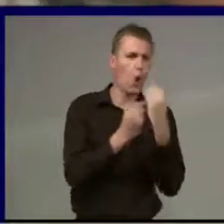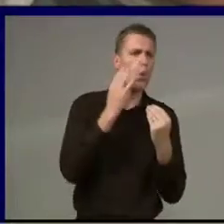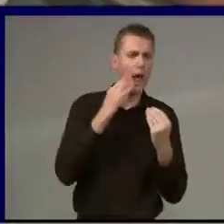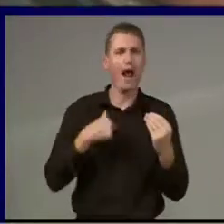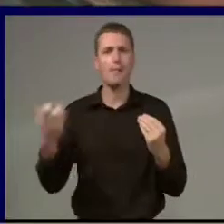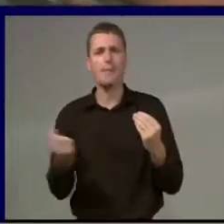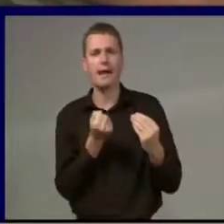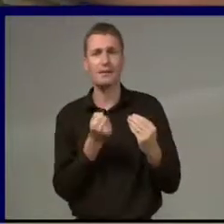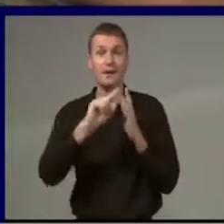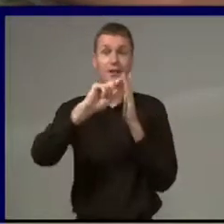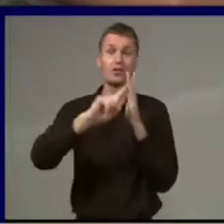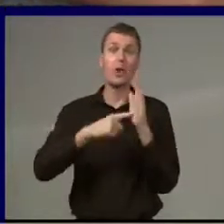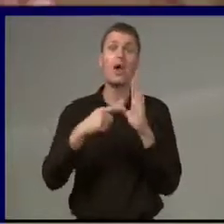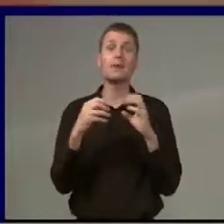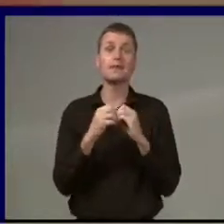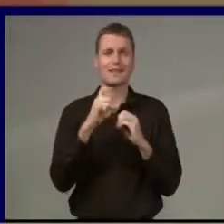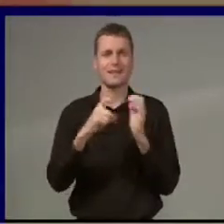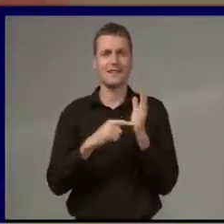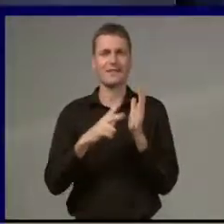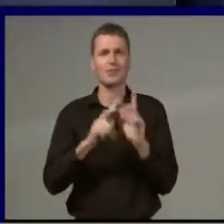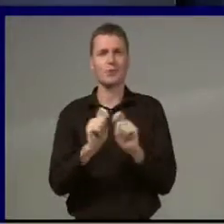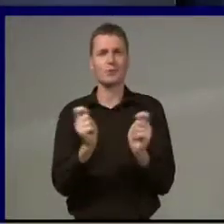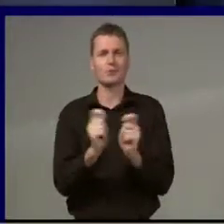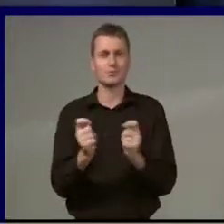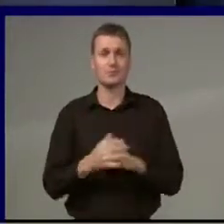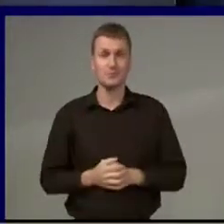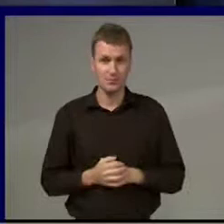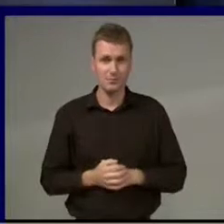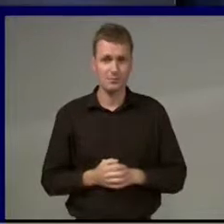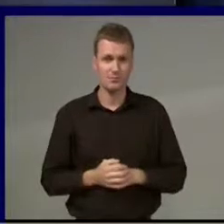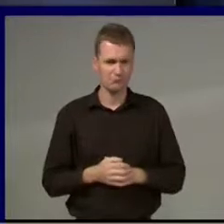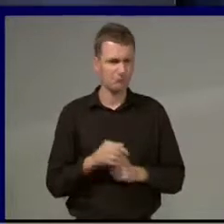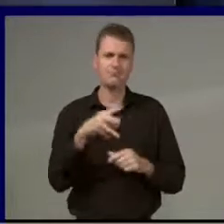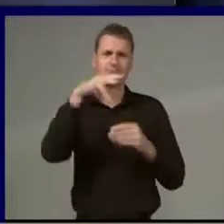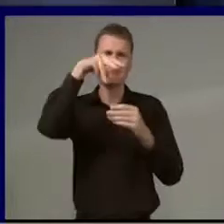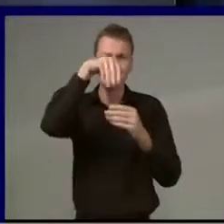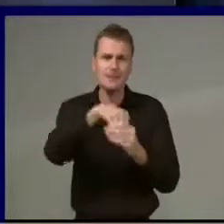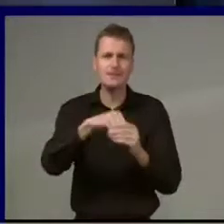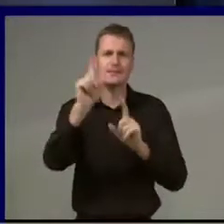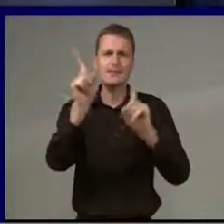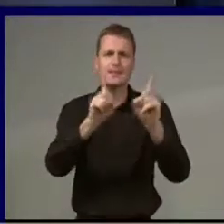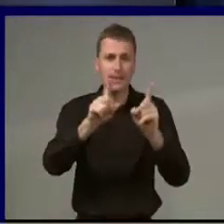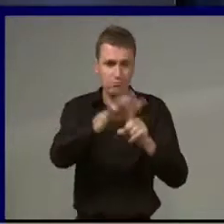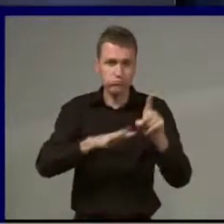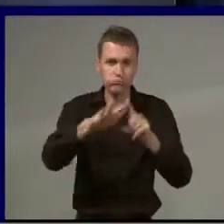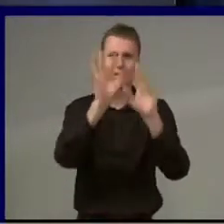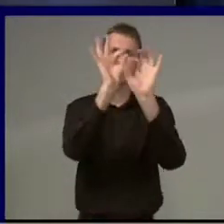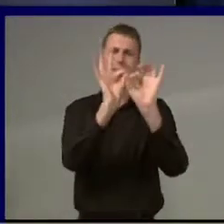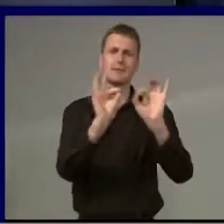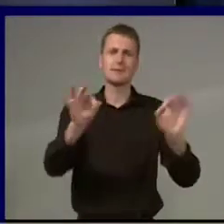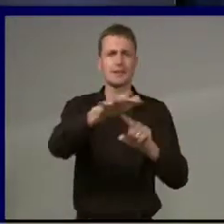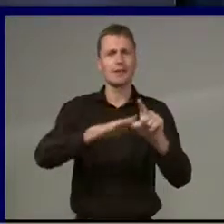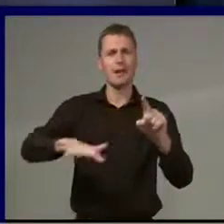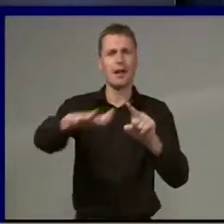Joelle Batista, CTV News. A piece of tranquility is now alive in the Garden City, changing the